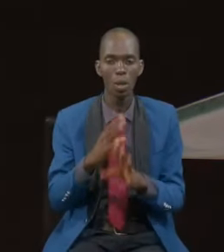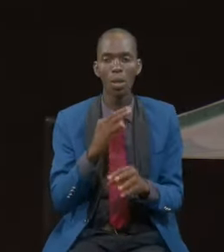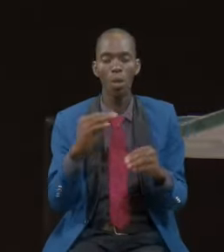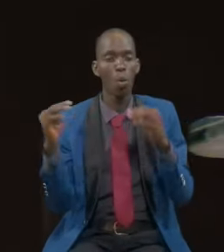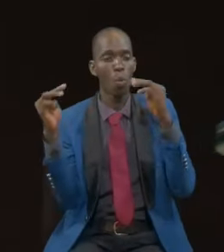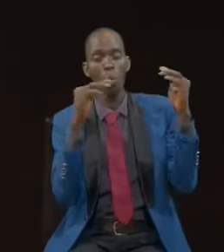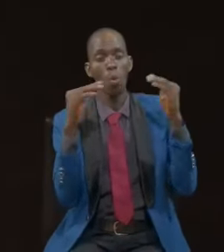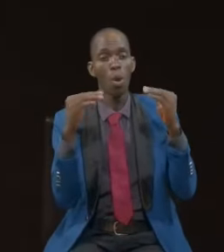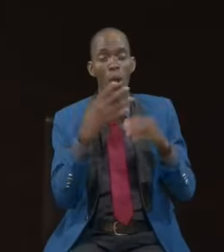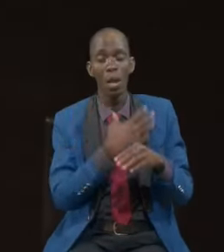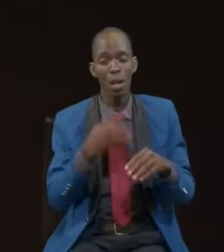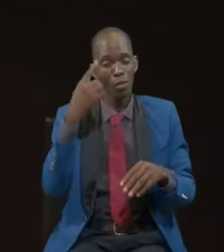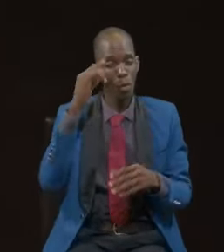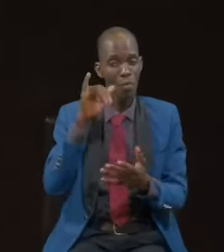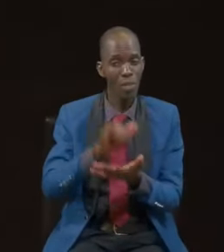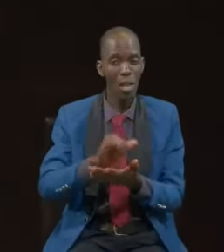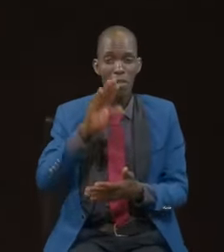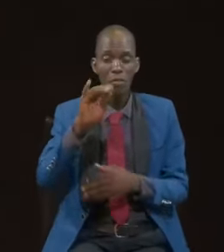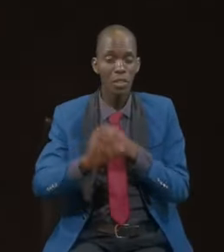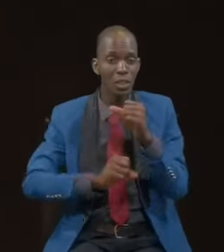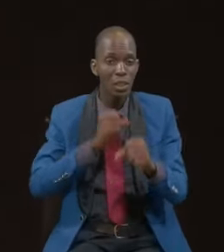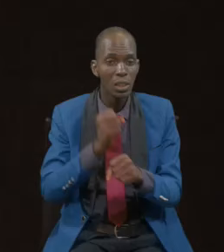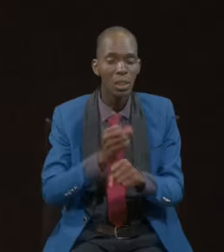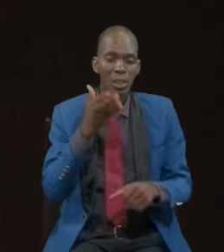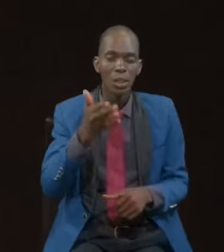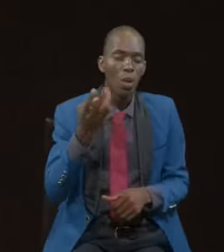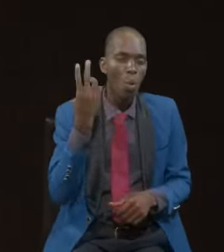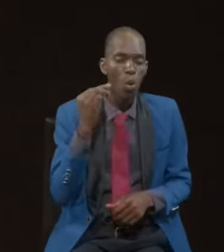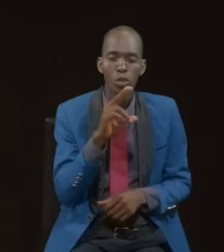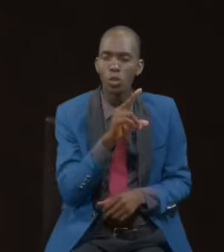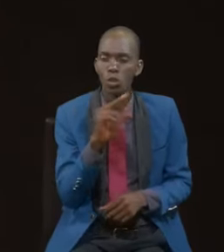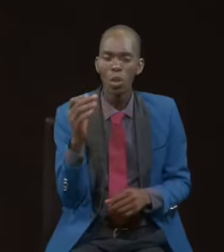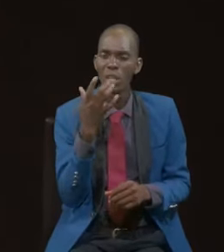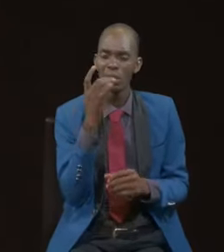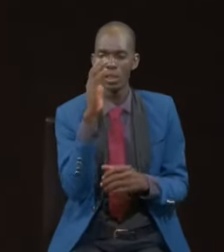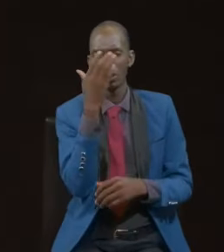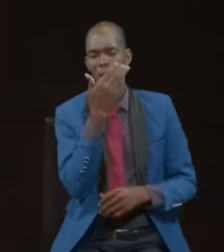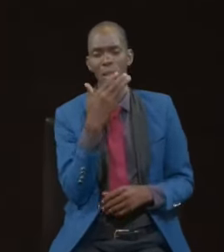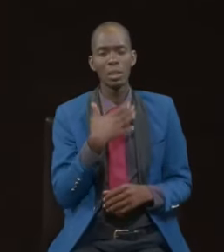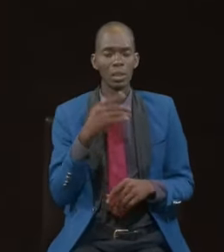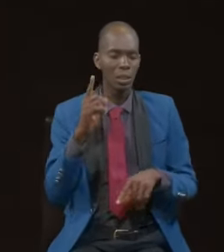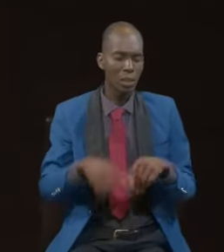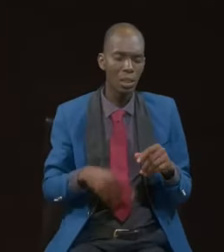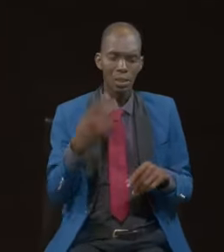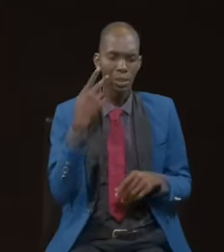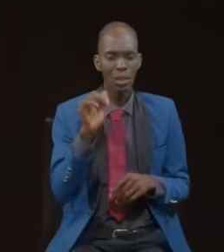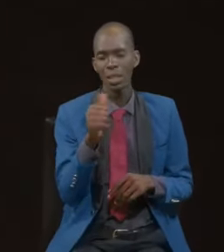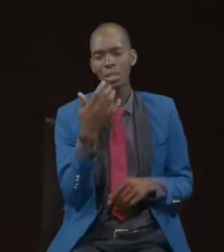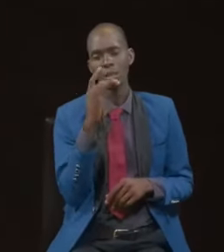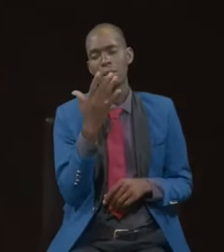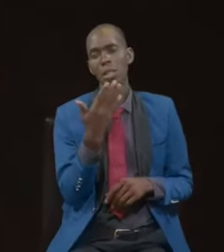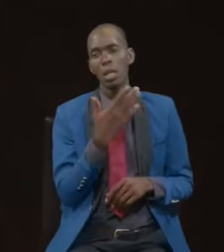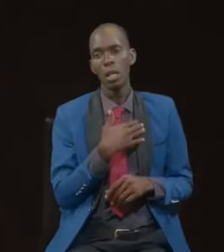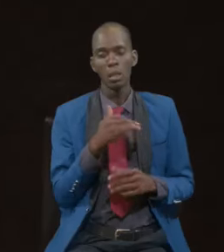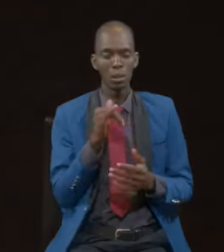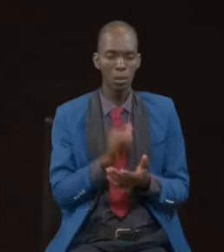years, no mirror. He wasn't allowed to look at any mirror. And think of a person, if he entered there at